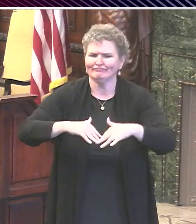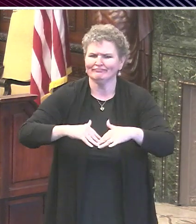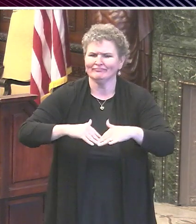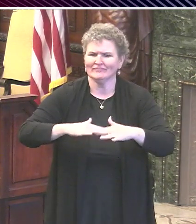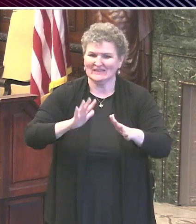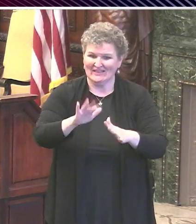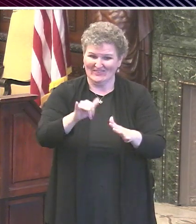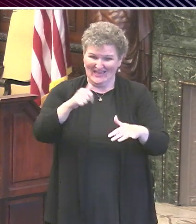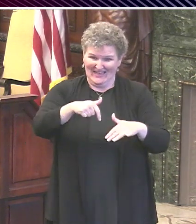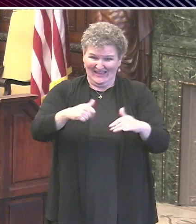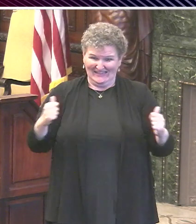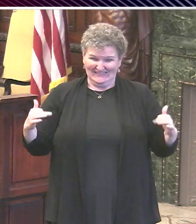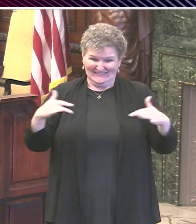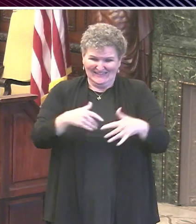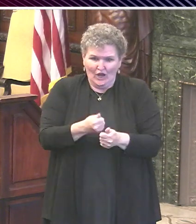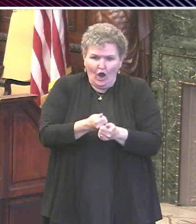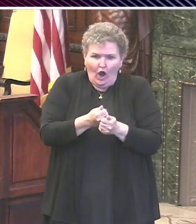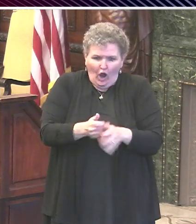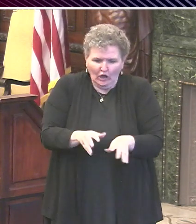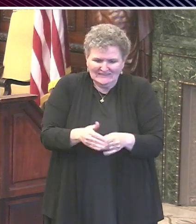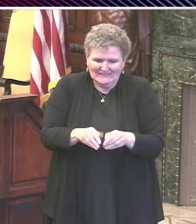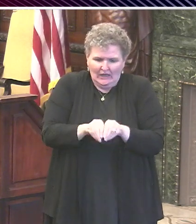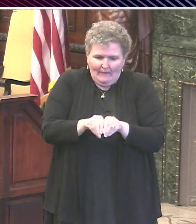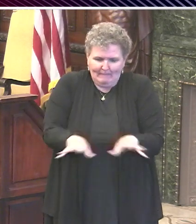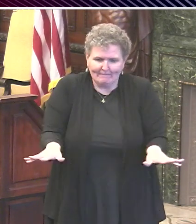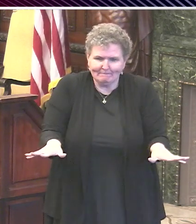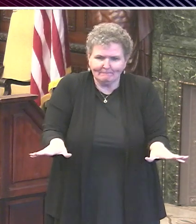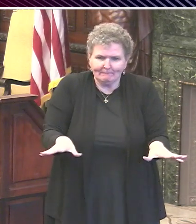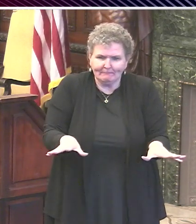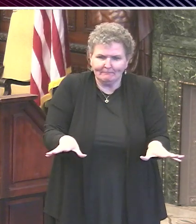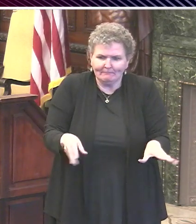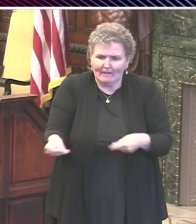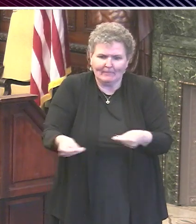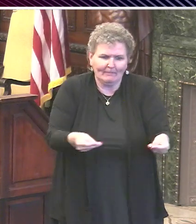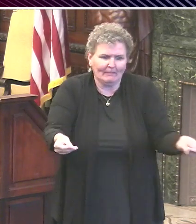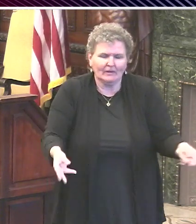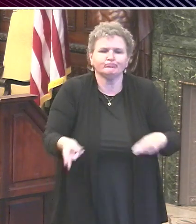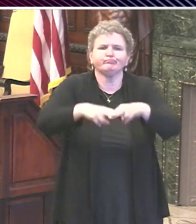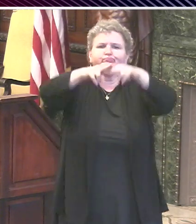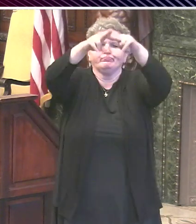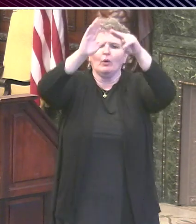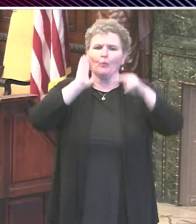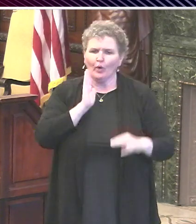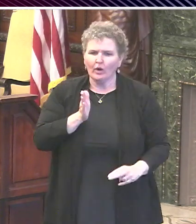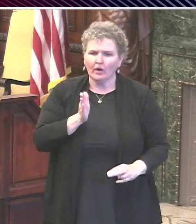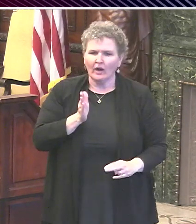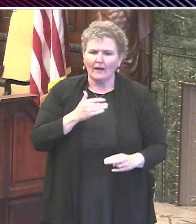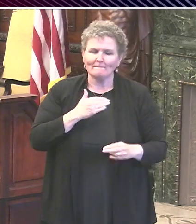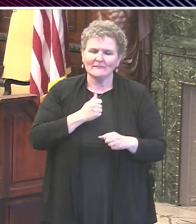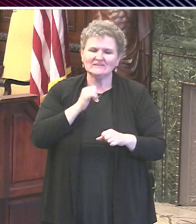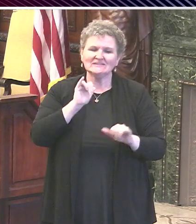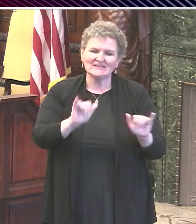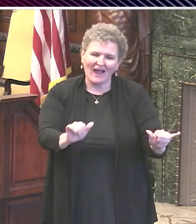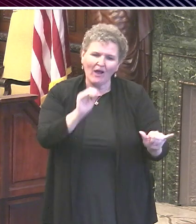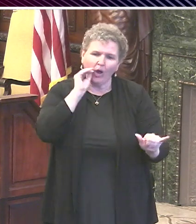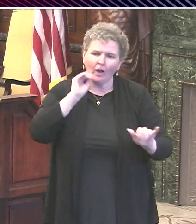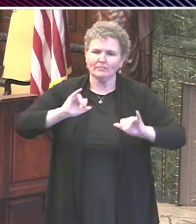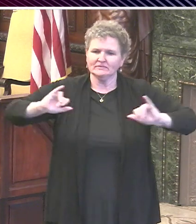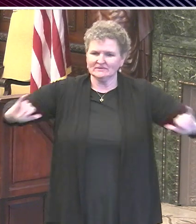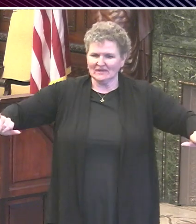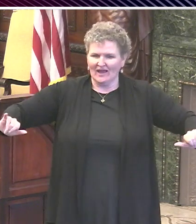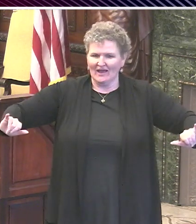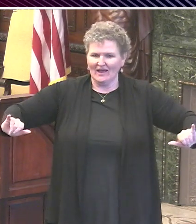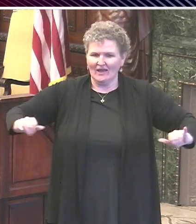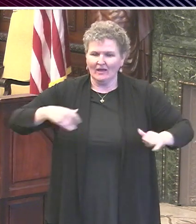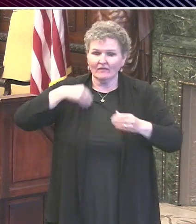spread among young adults, and that's what's driving the epidemic right now. So that's where we are today. More information on all of the epidemic, visit our